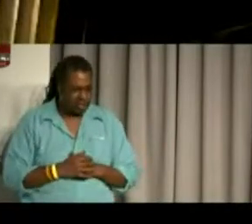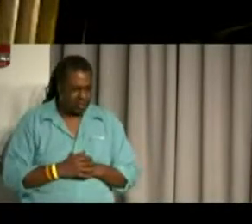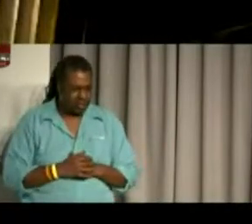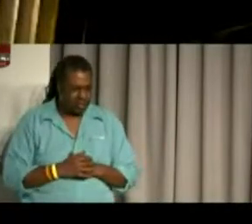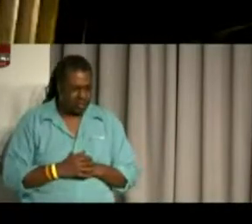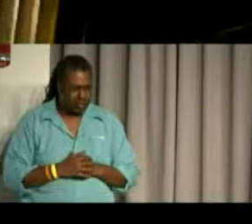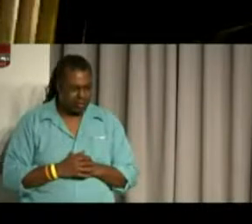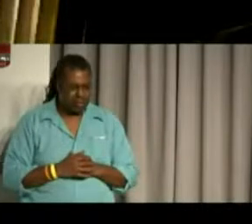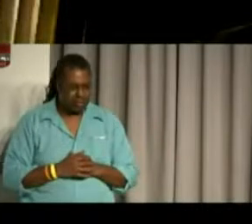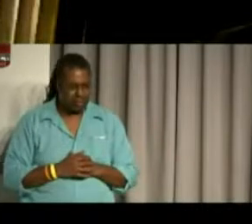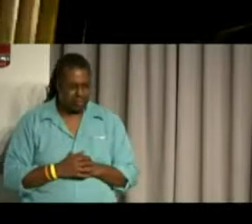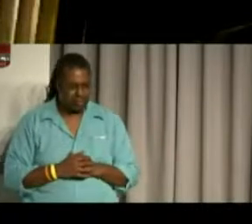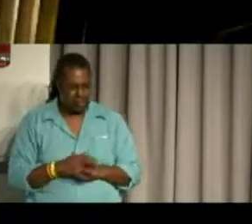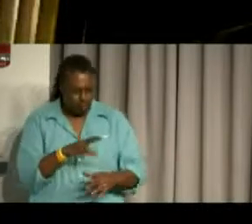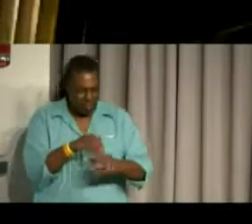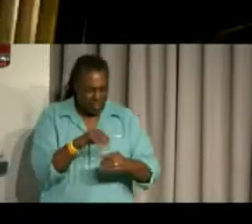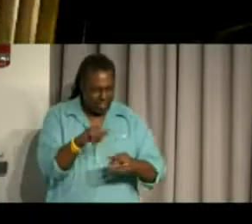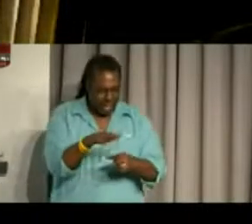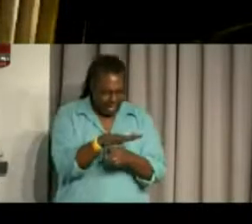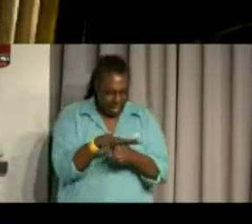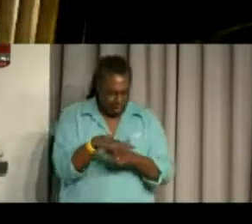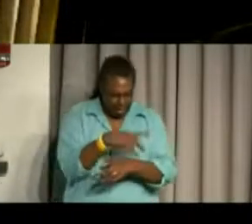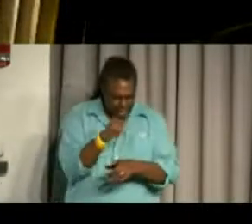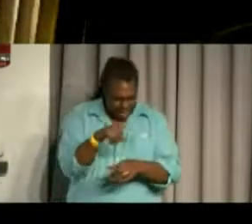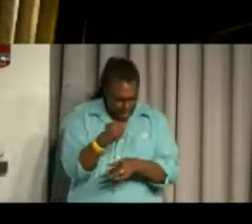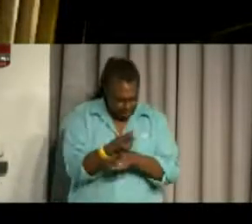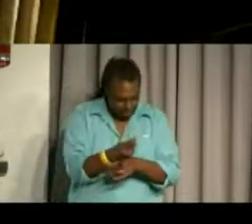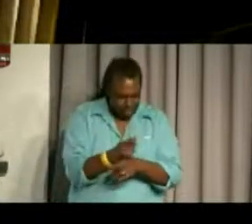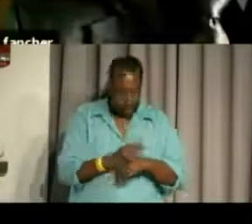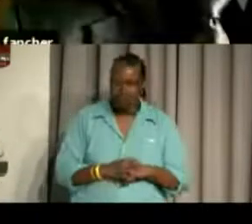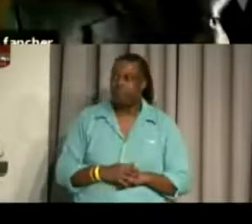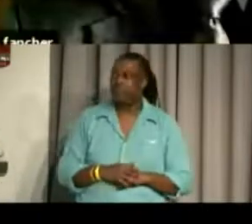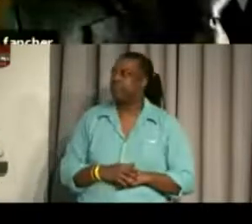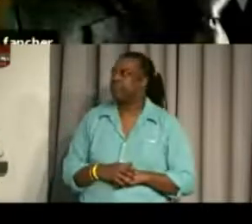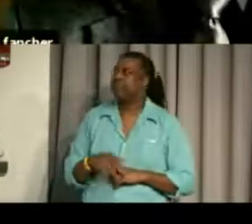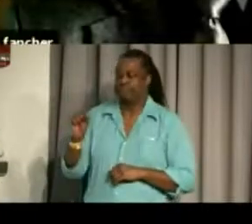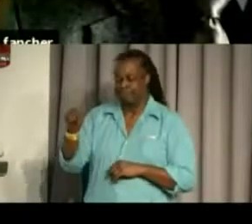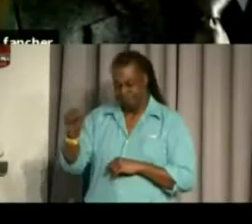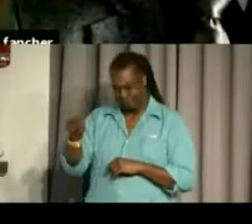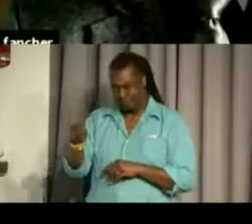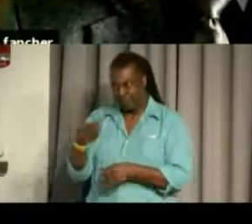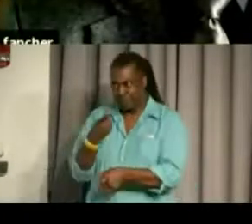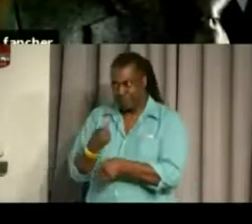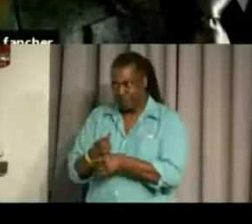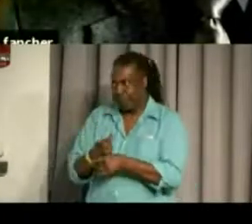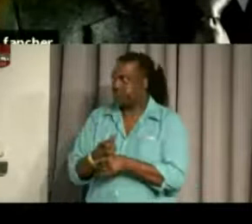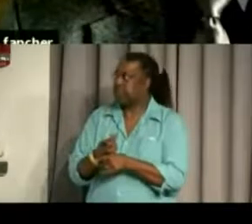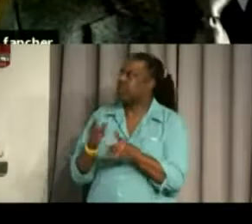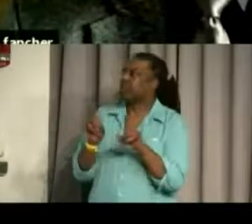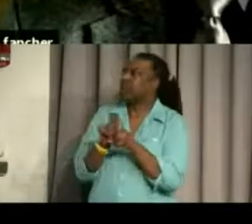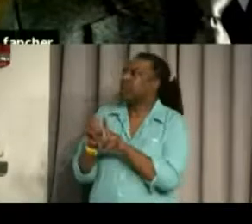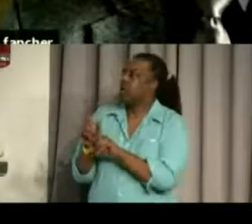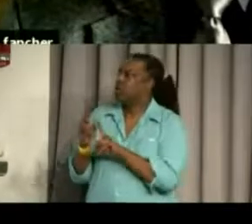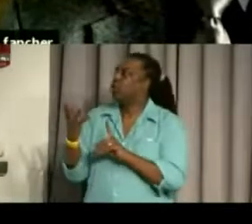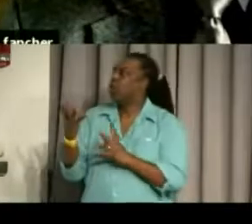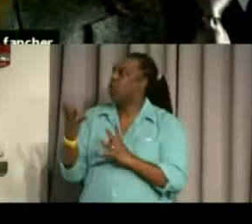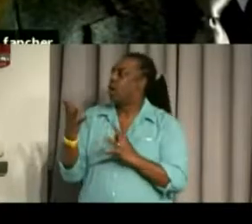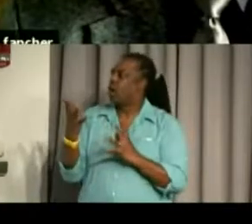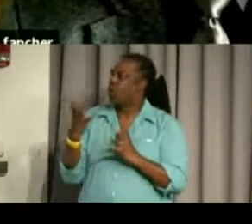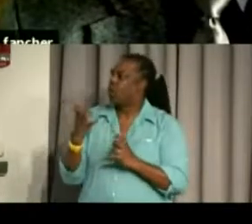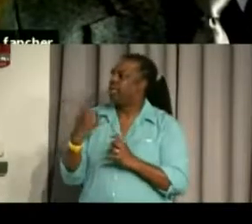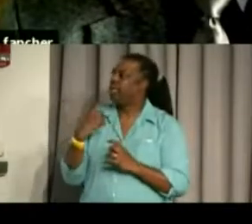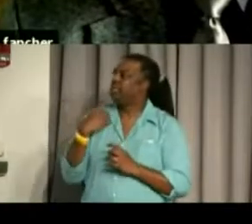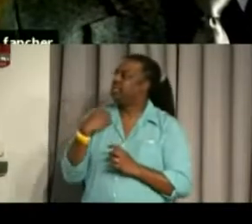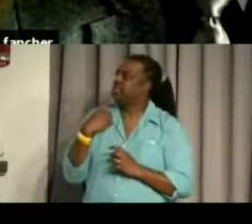problems within a municipality or a school district. Is that correct? That is correct. But I also wanted to raise